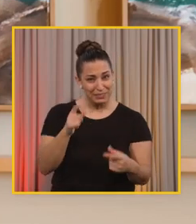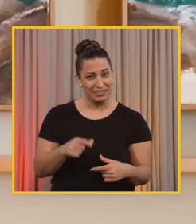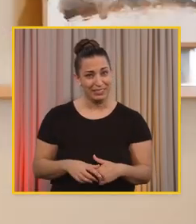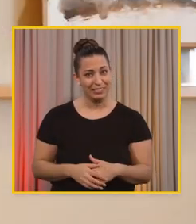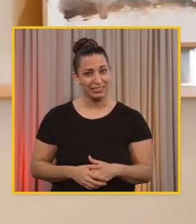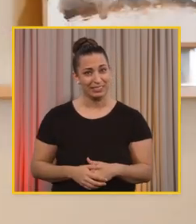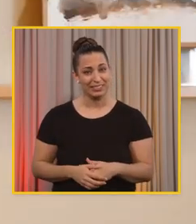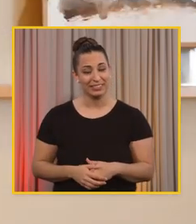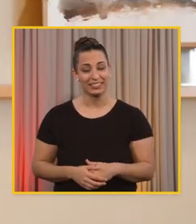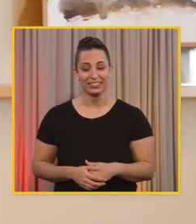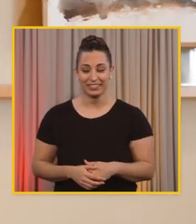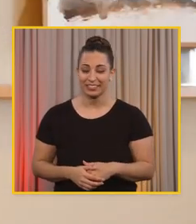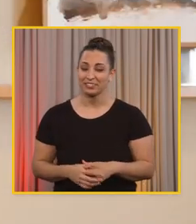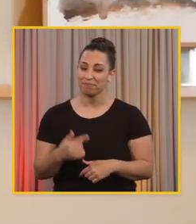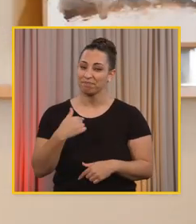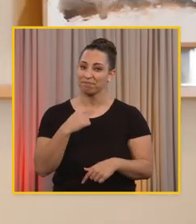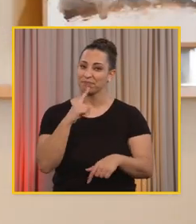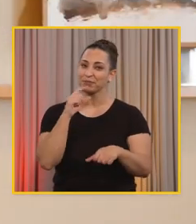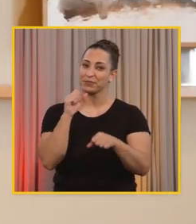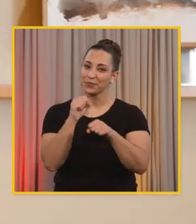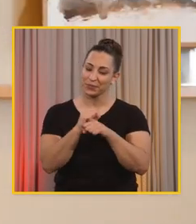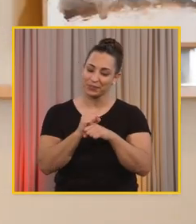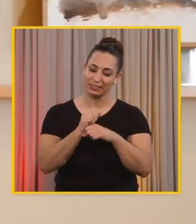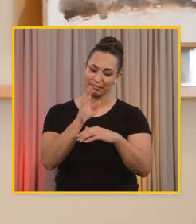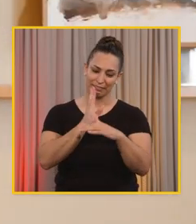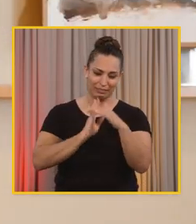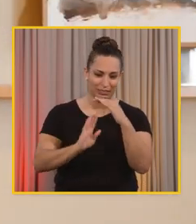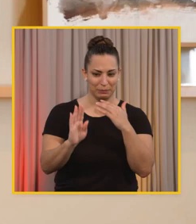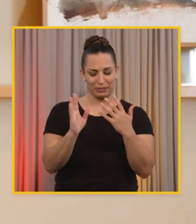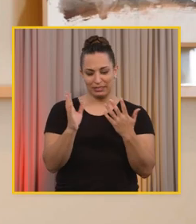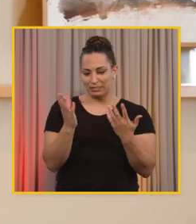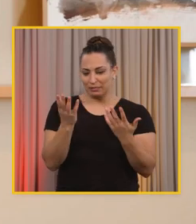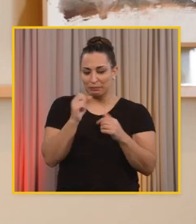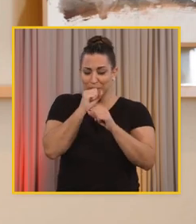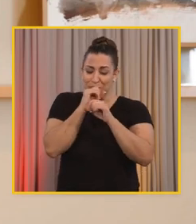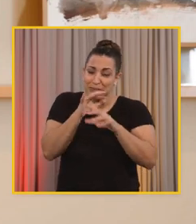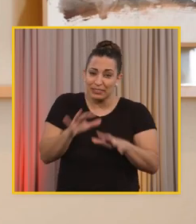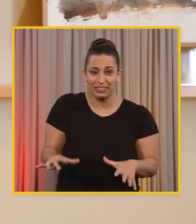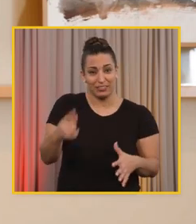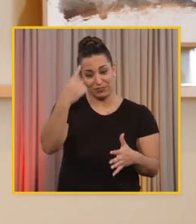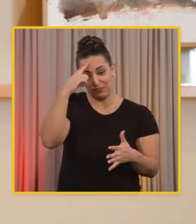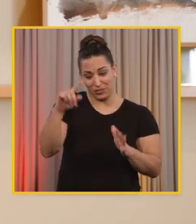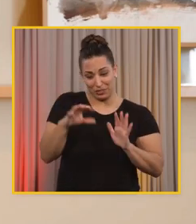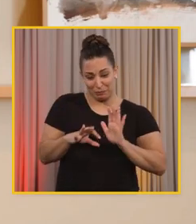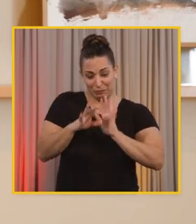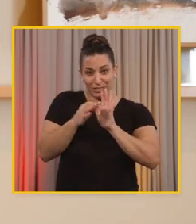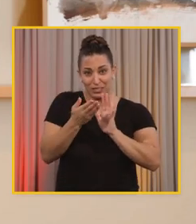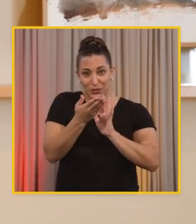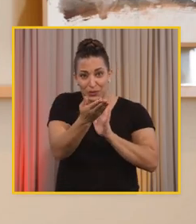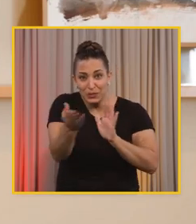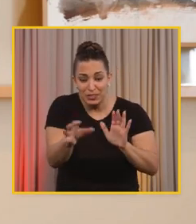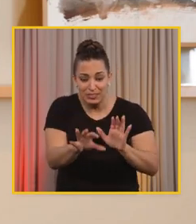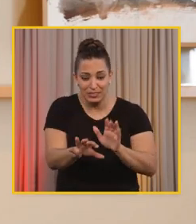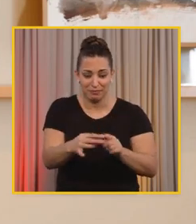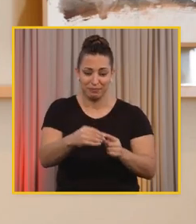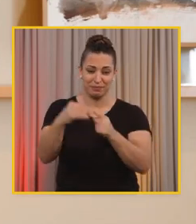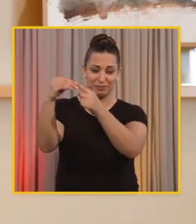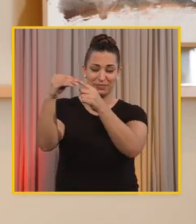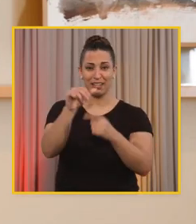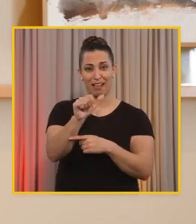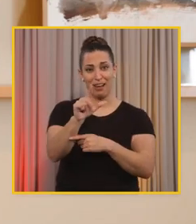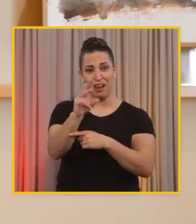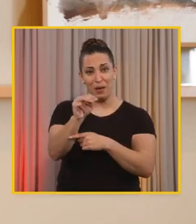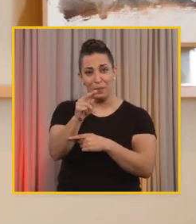surprise. I am truly humbled and blessed to be selected as your distinguished